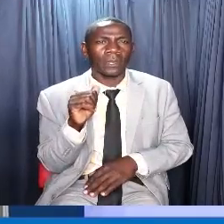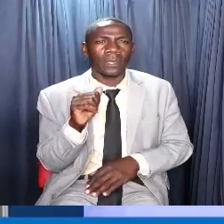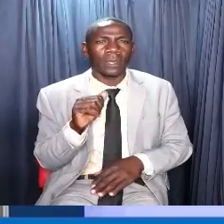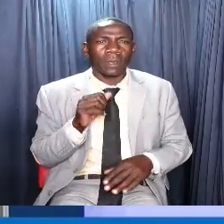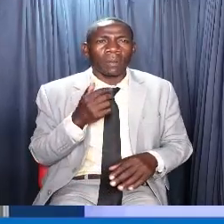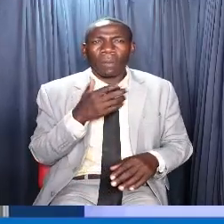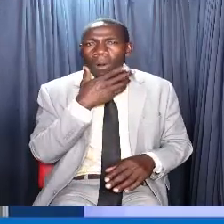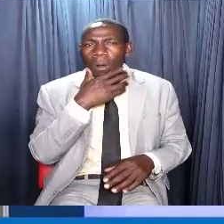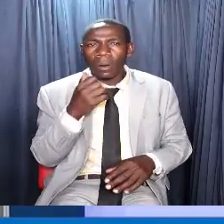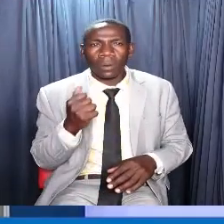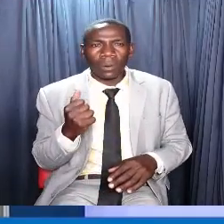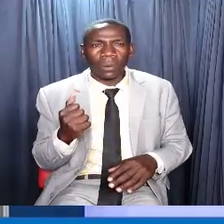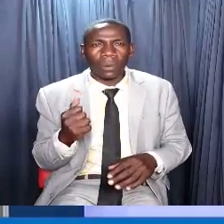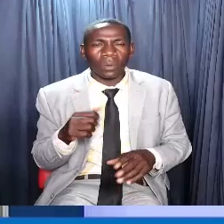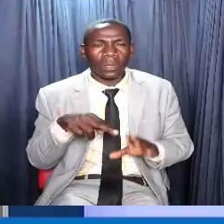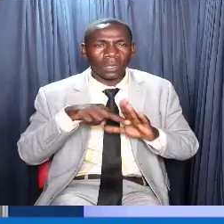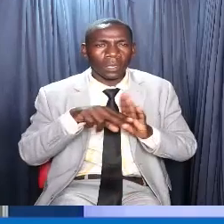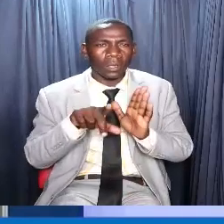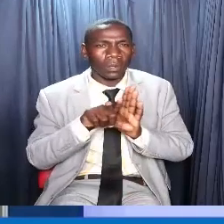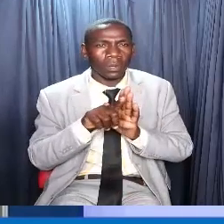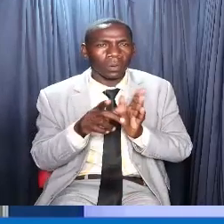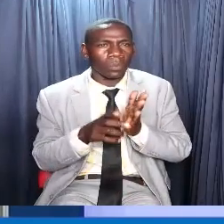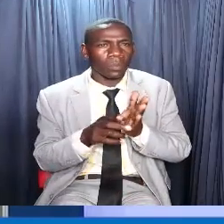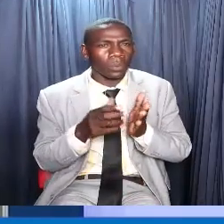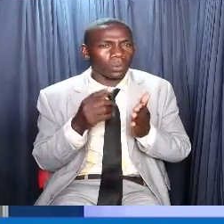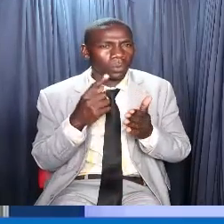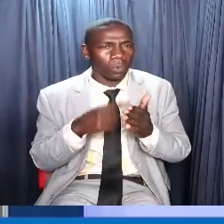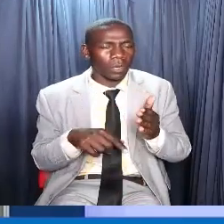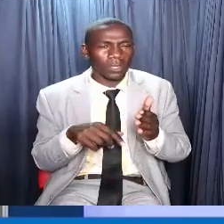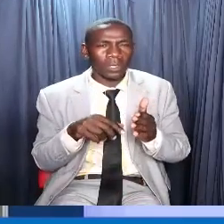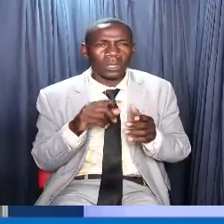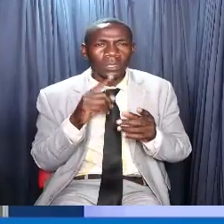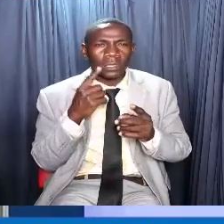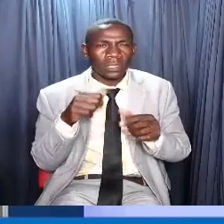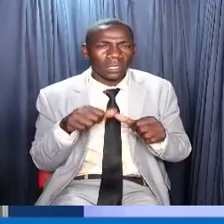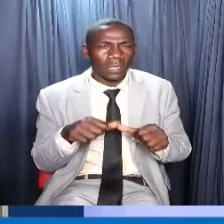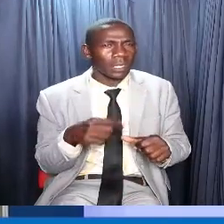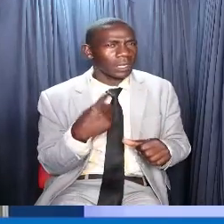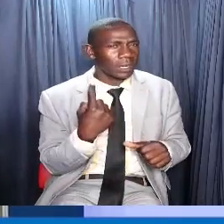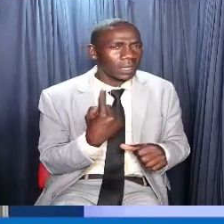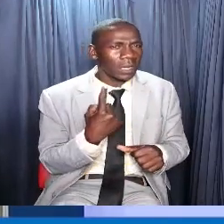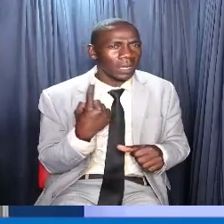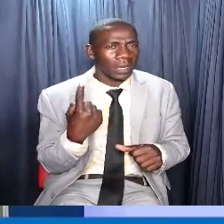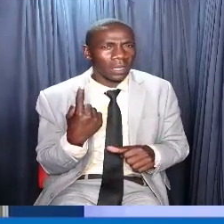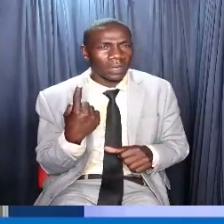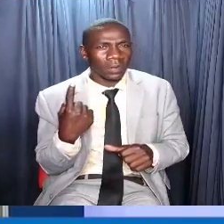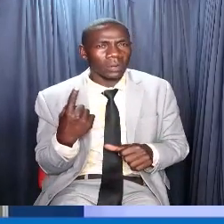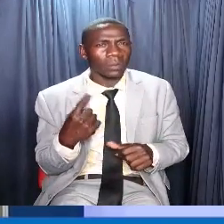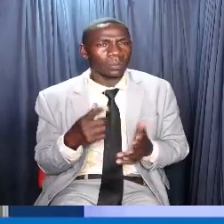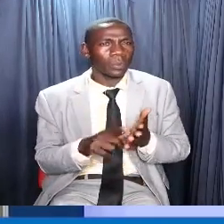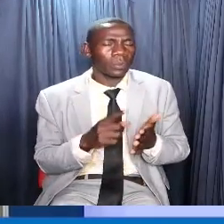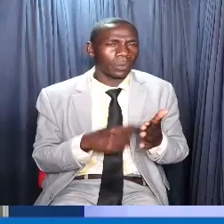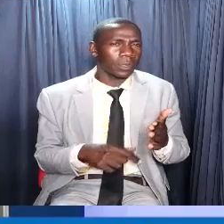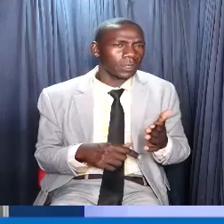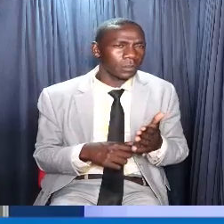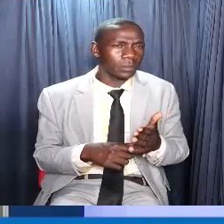hey. Hey, Mary. Ita yule mkazamana mbona siku hizi hatumuone. Call your daughter-in-law here. She's behaving so funny in the society